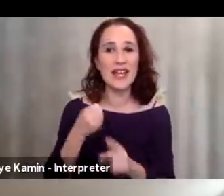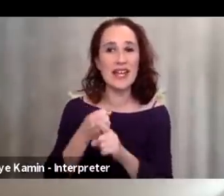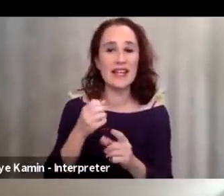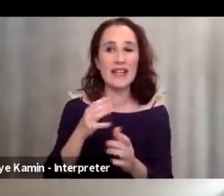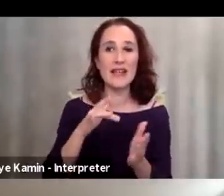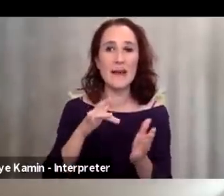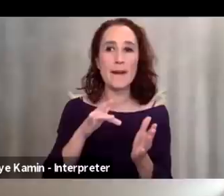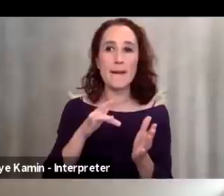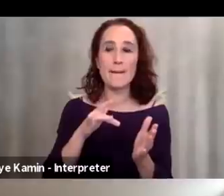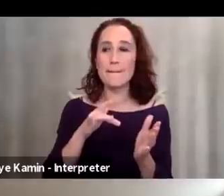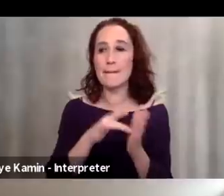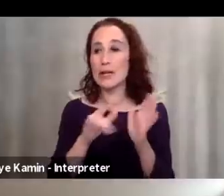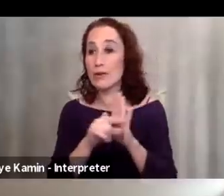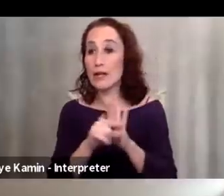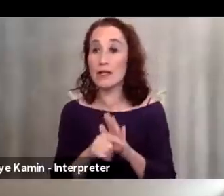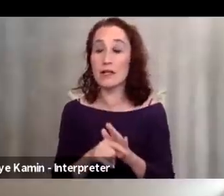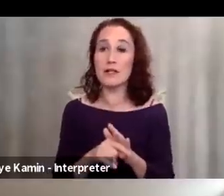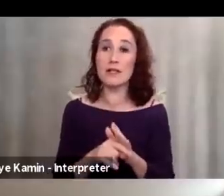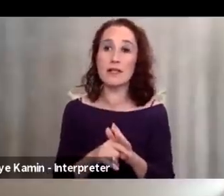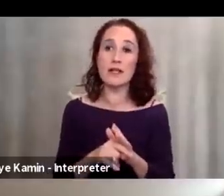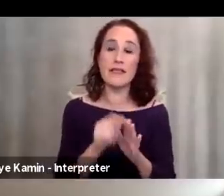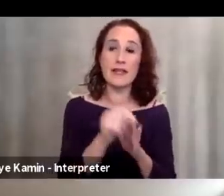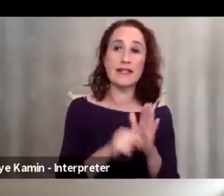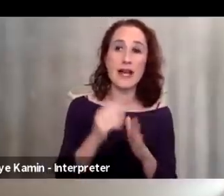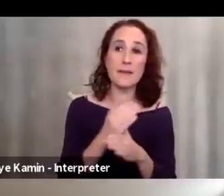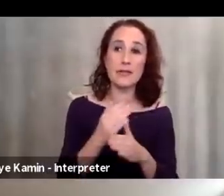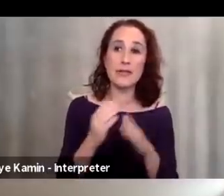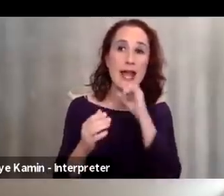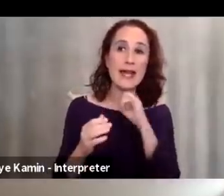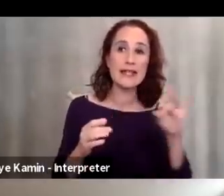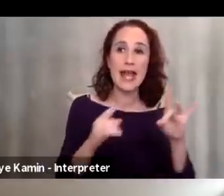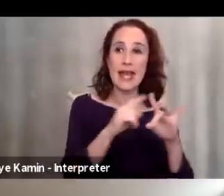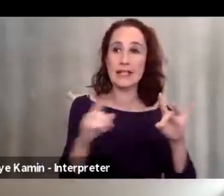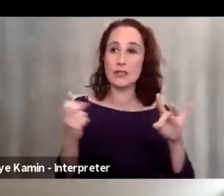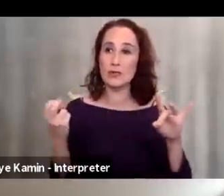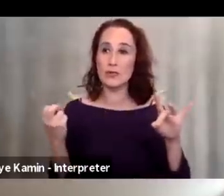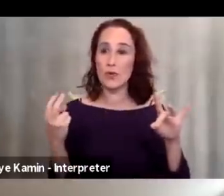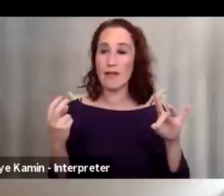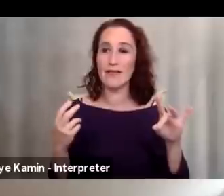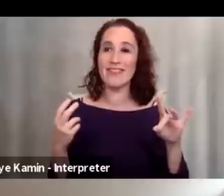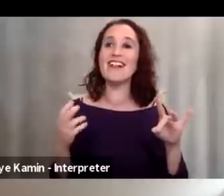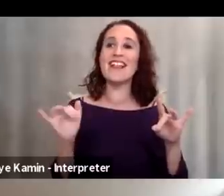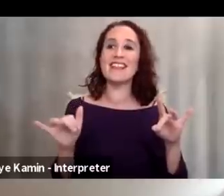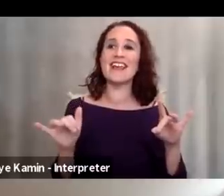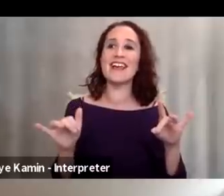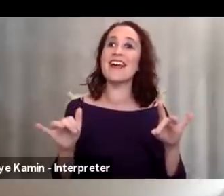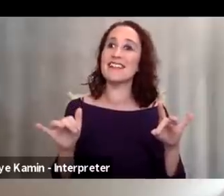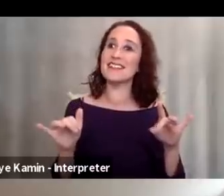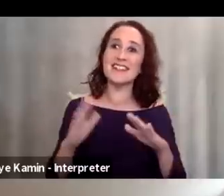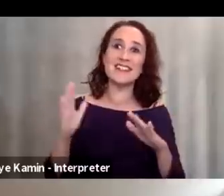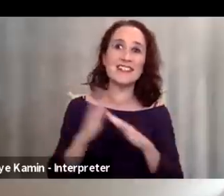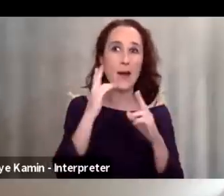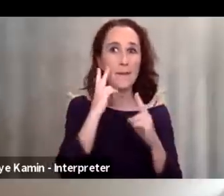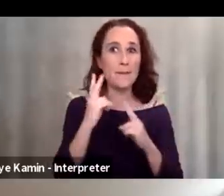might say that the period between age 8 and age 12 provides some of the most memorable and